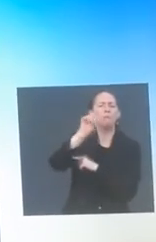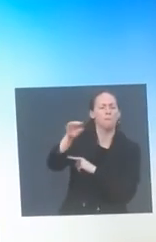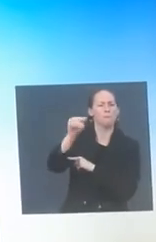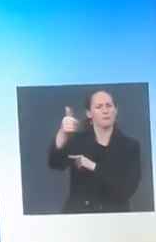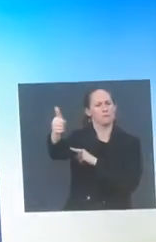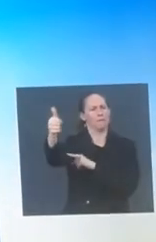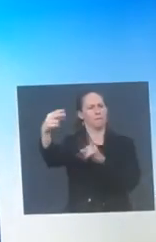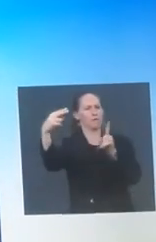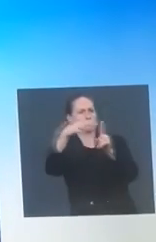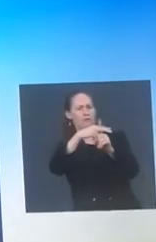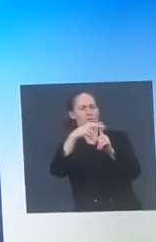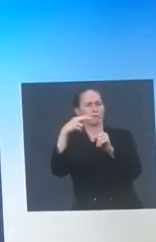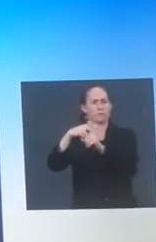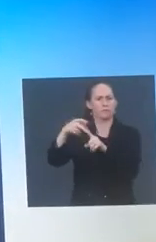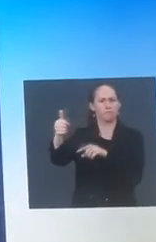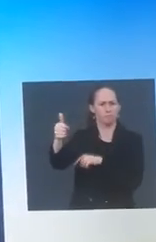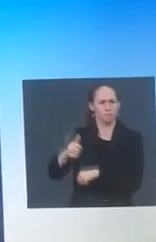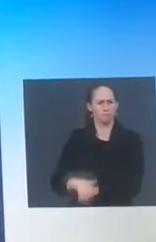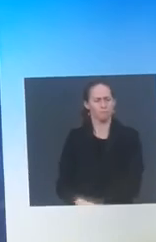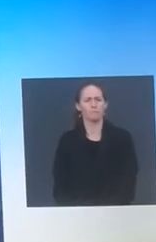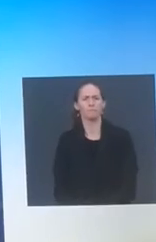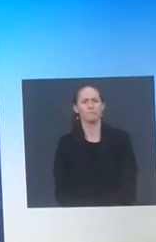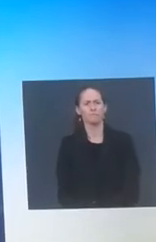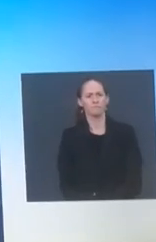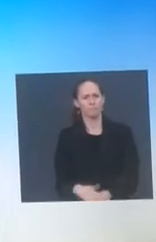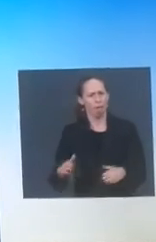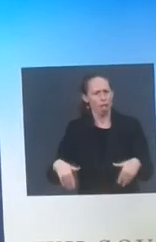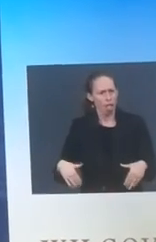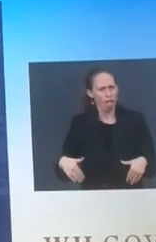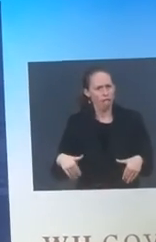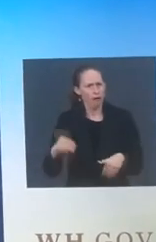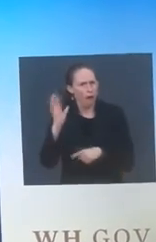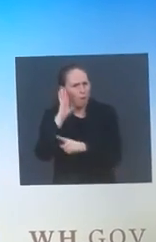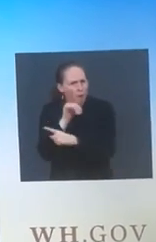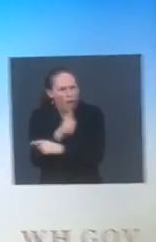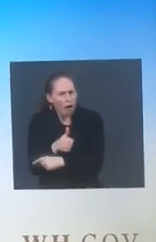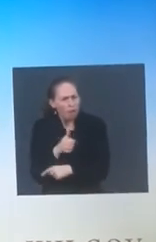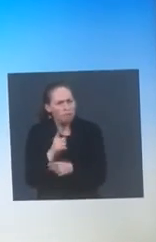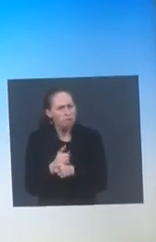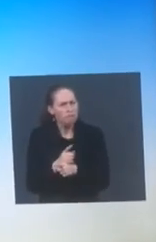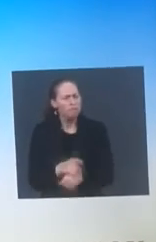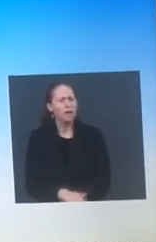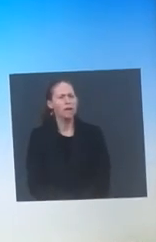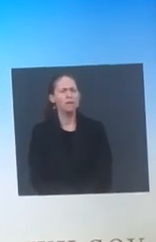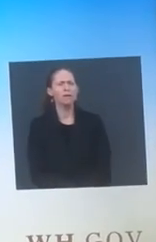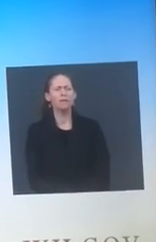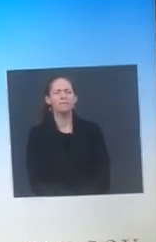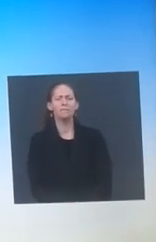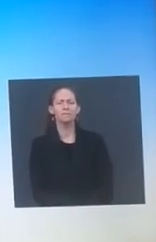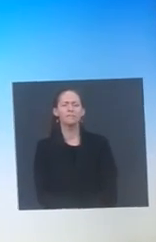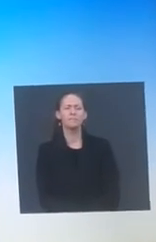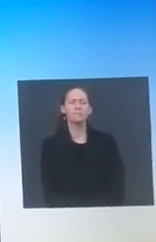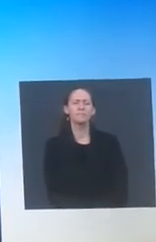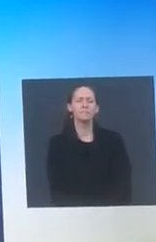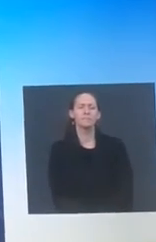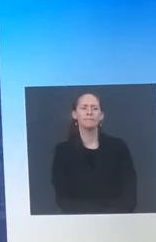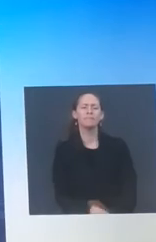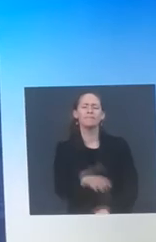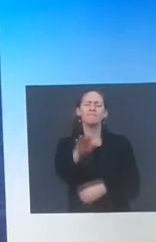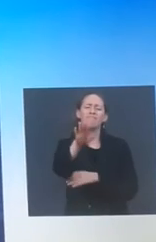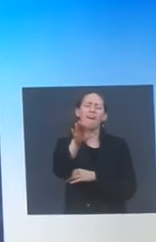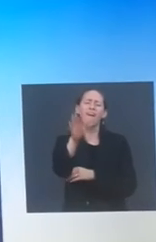not he exactly and he has doing? Not, and he will not. And criminal prosecutions are their sole purview. Criminal prosecutions are the